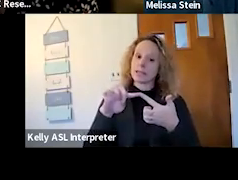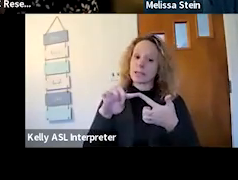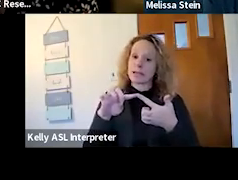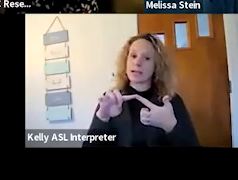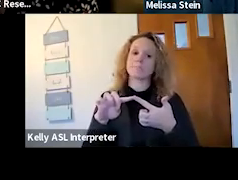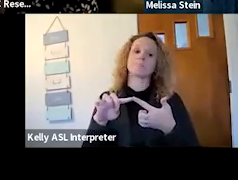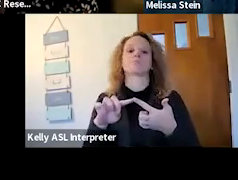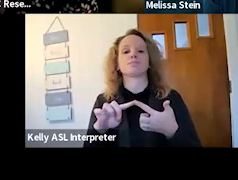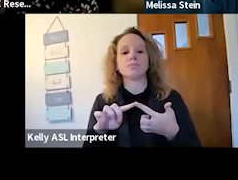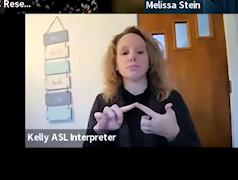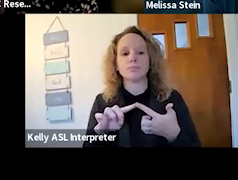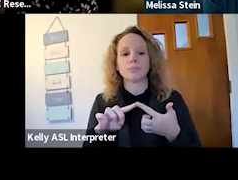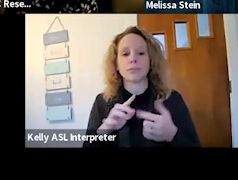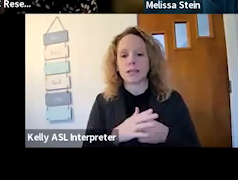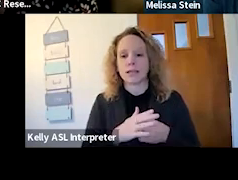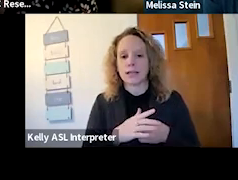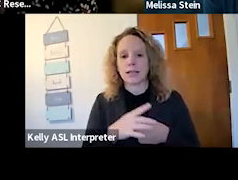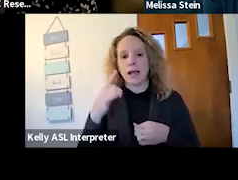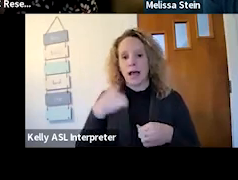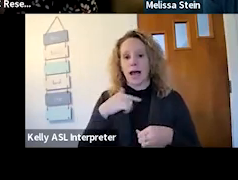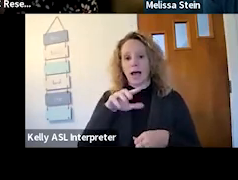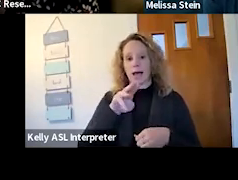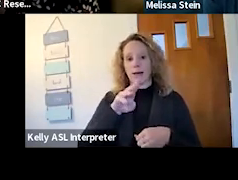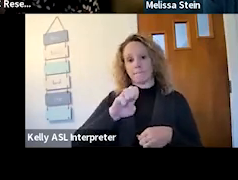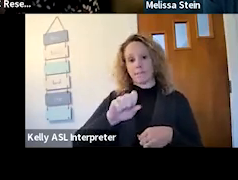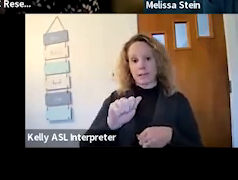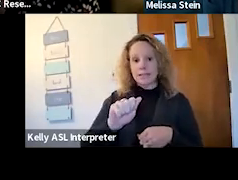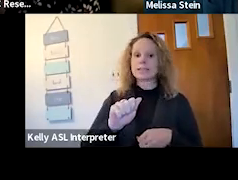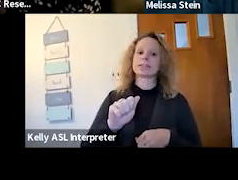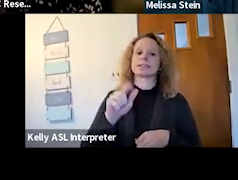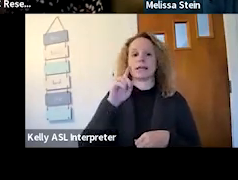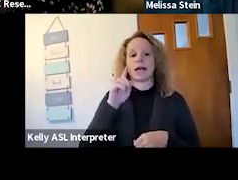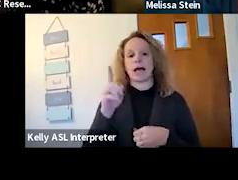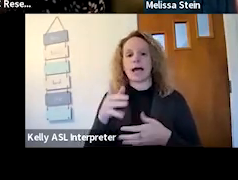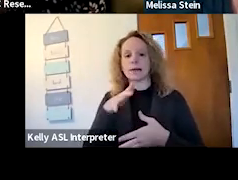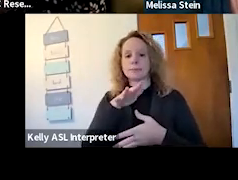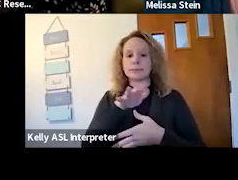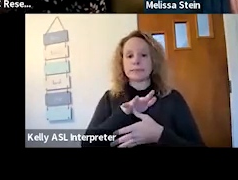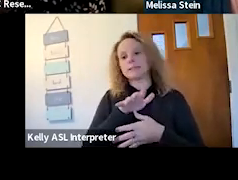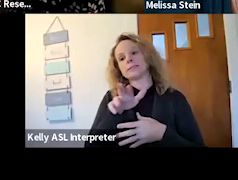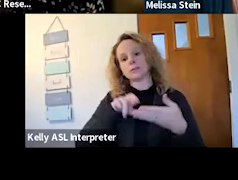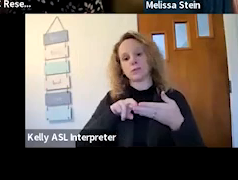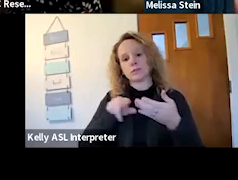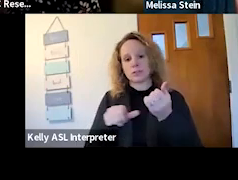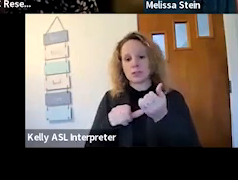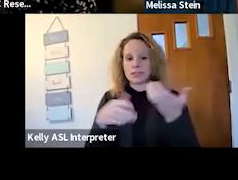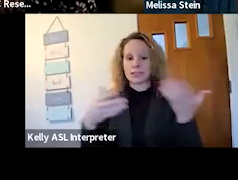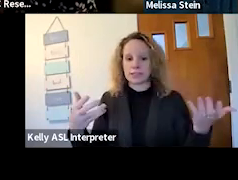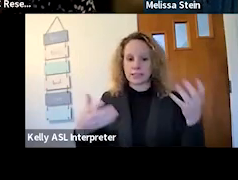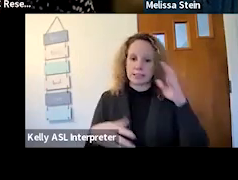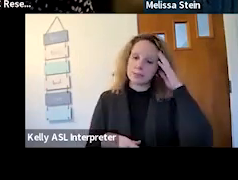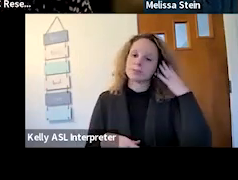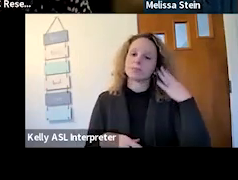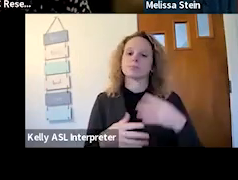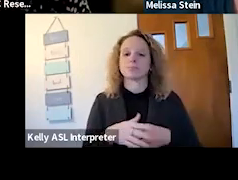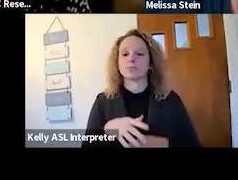Dr. Melissa Stein, a Senior Research Associate at Policy Research Associates in SAMHSA's Game Center. I go by pronouns